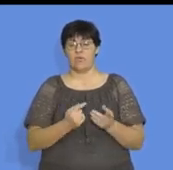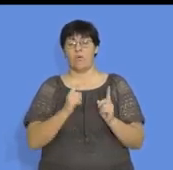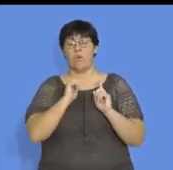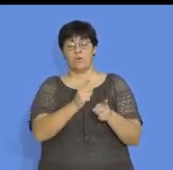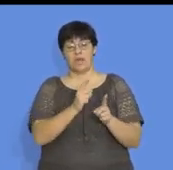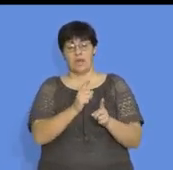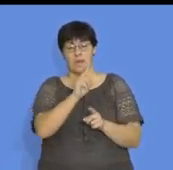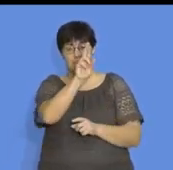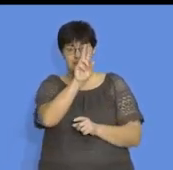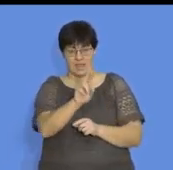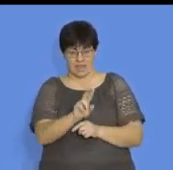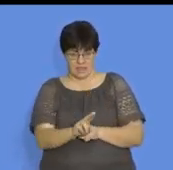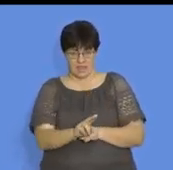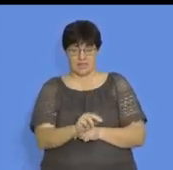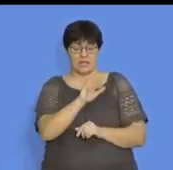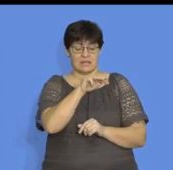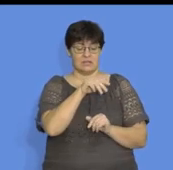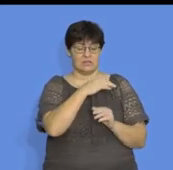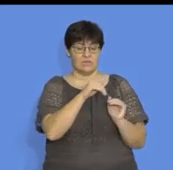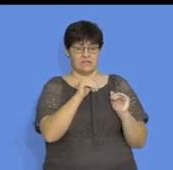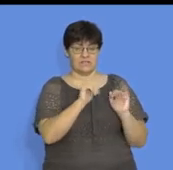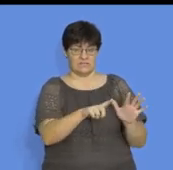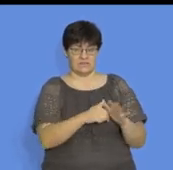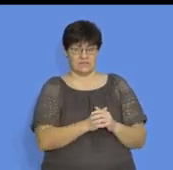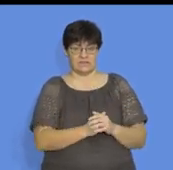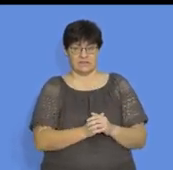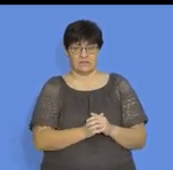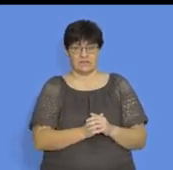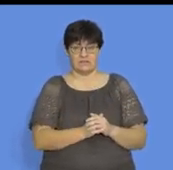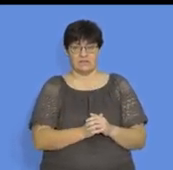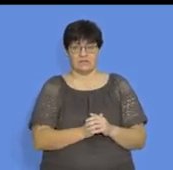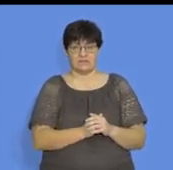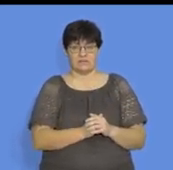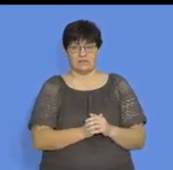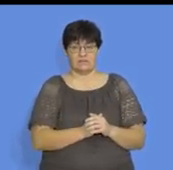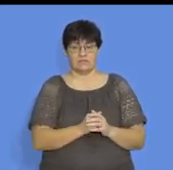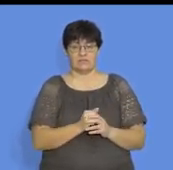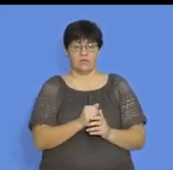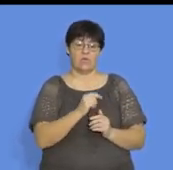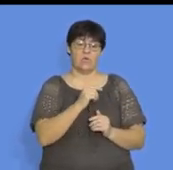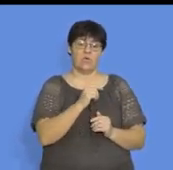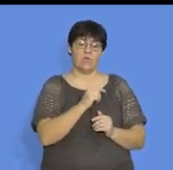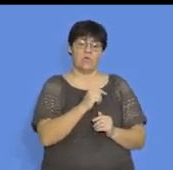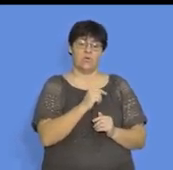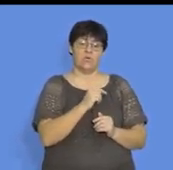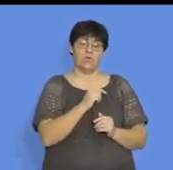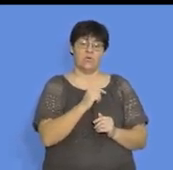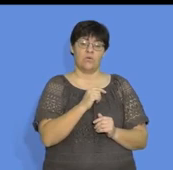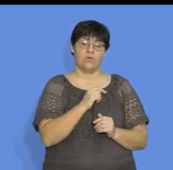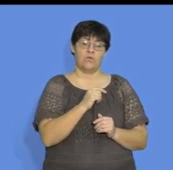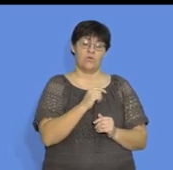will be the 19 over 7, but that's the y, so the x will be 27 over